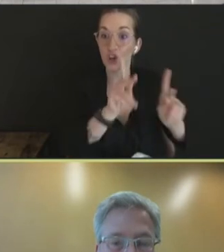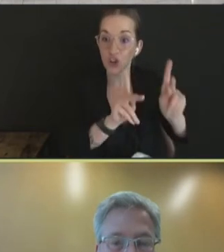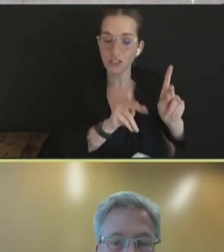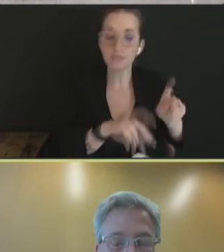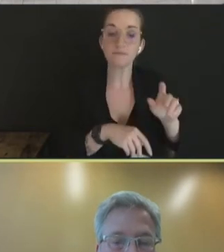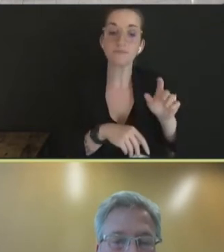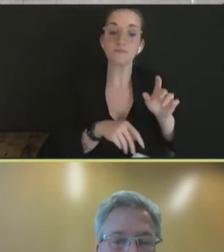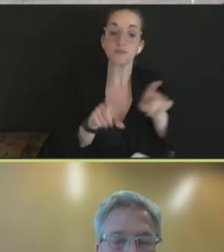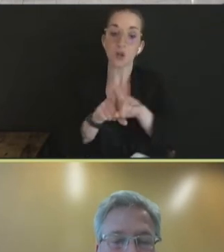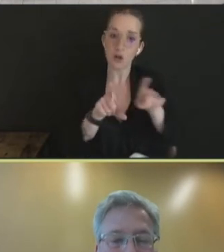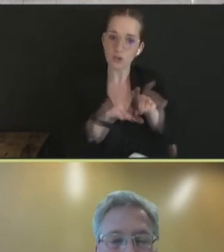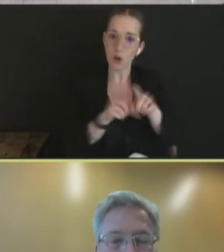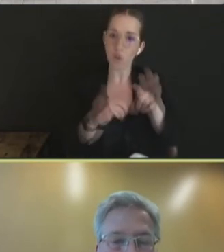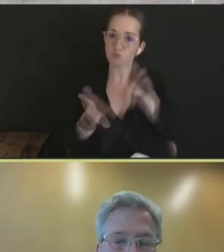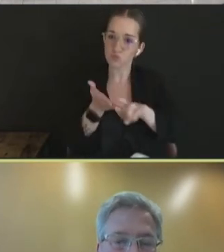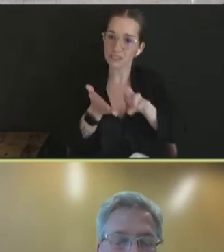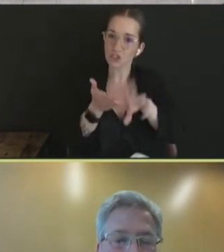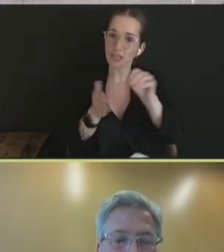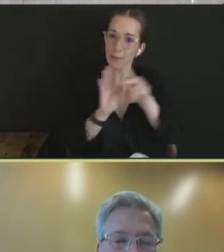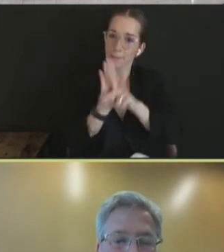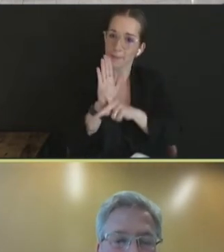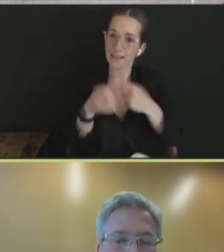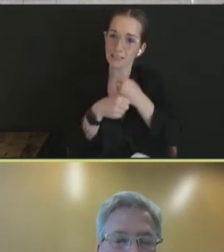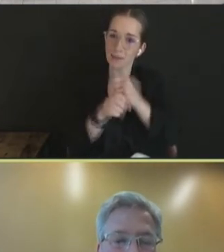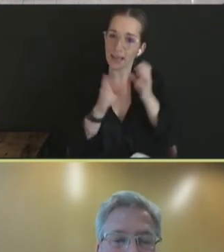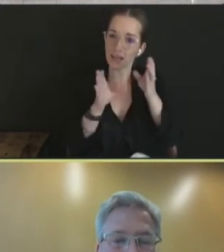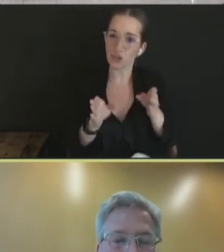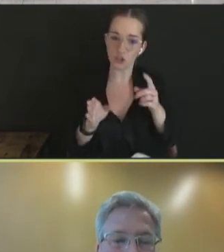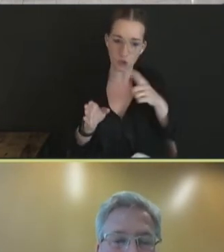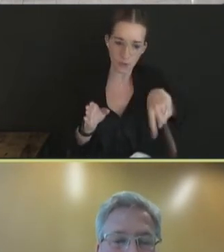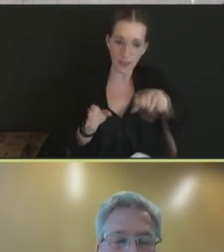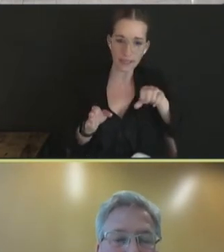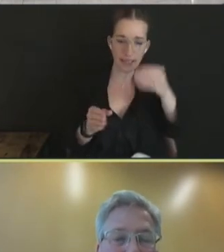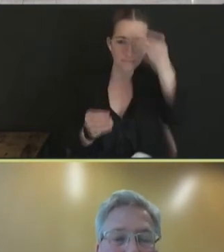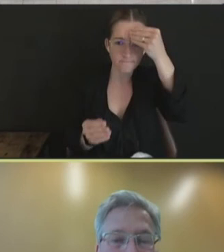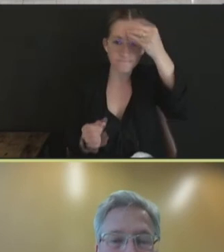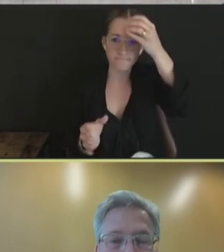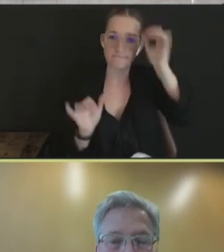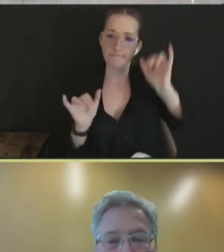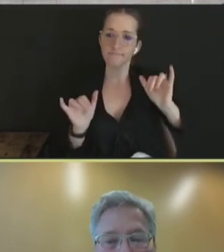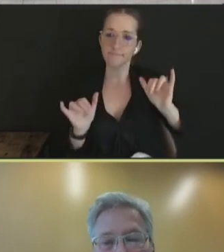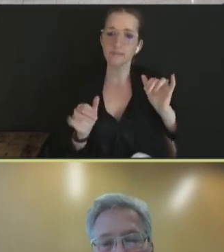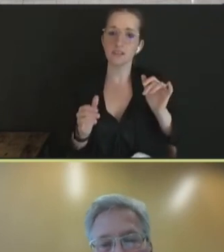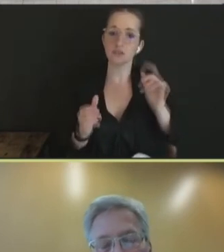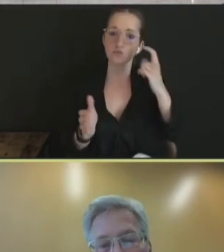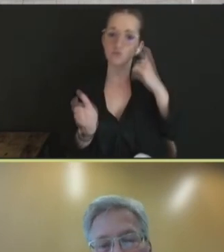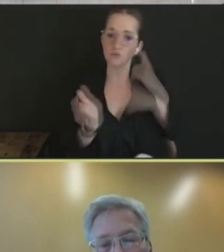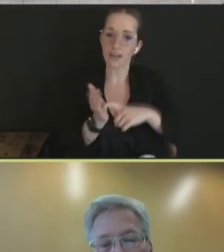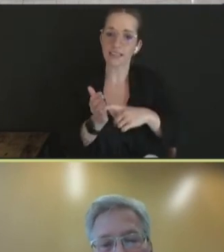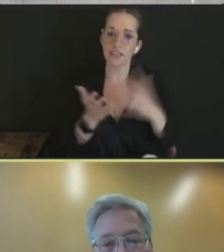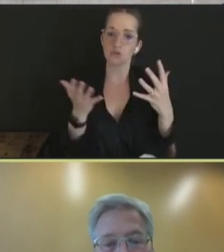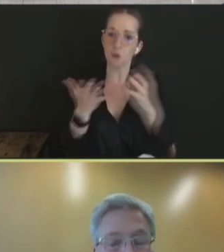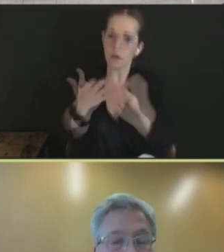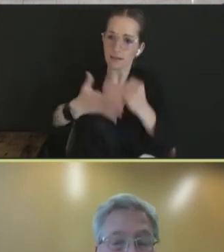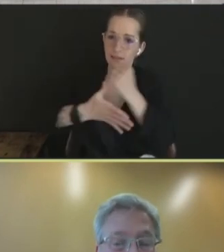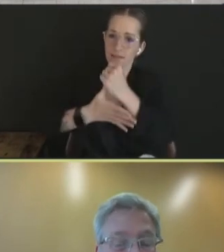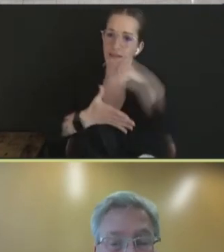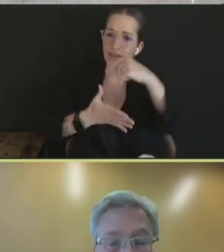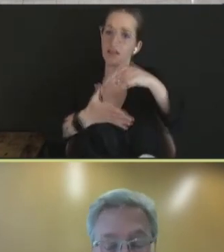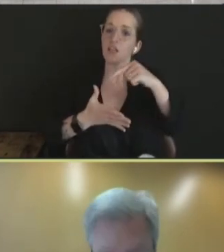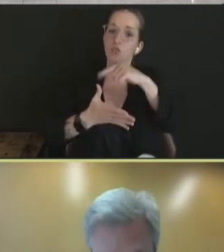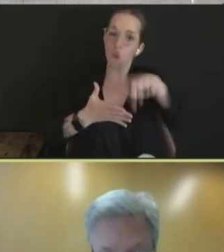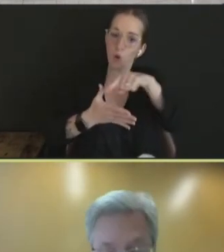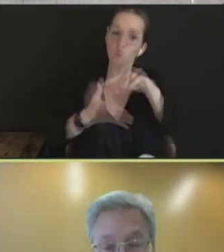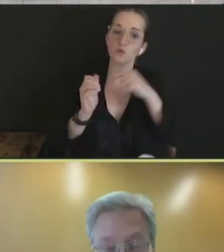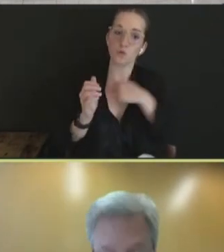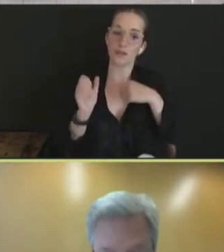that the better opportunities are the ones that are put forward and promoted in this space. Because